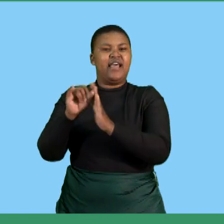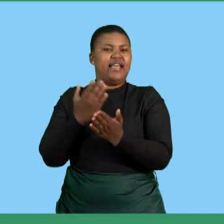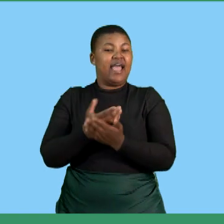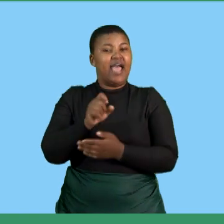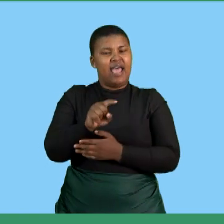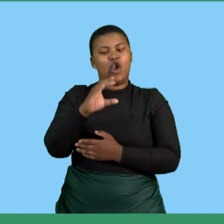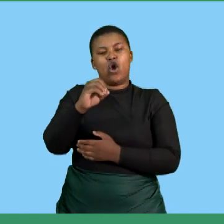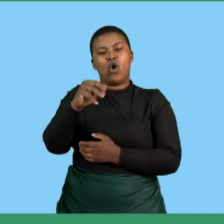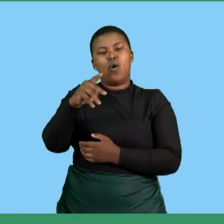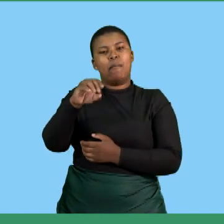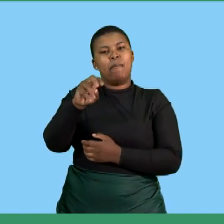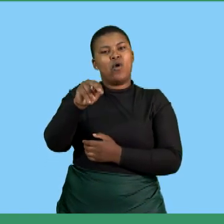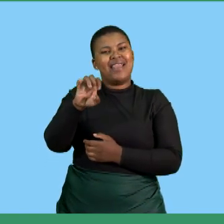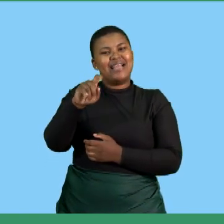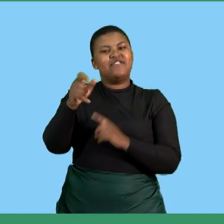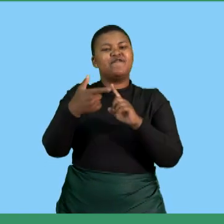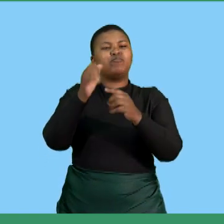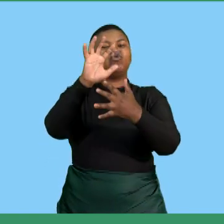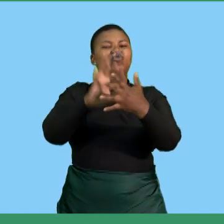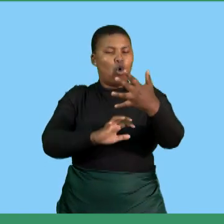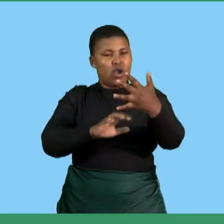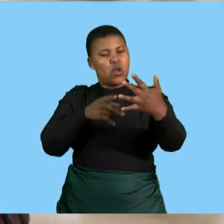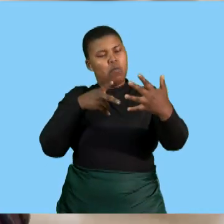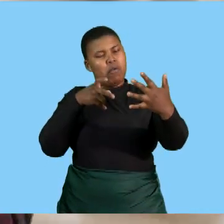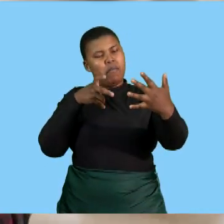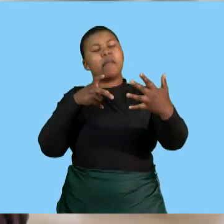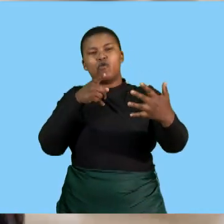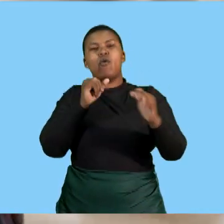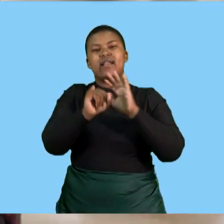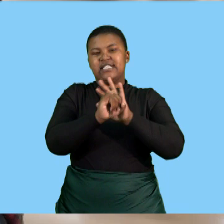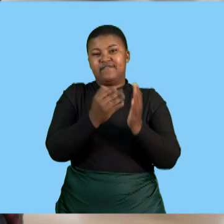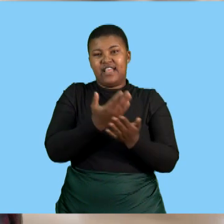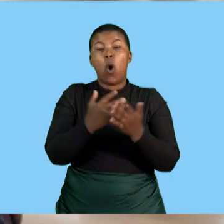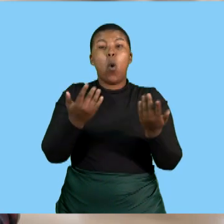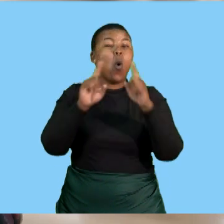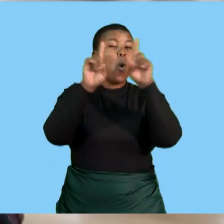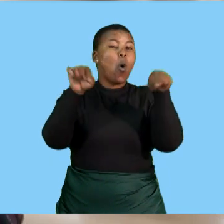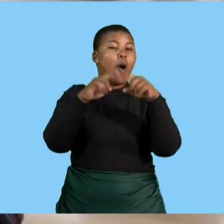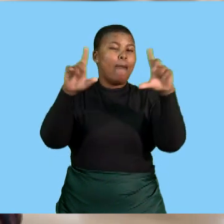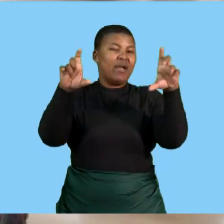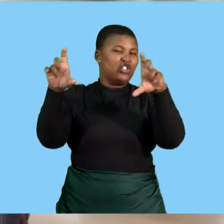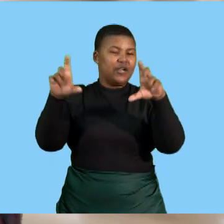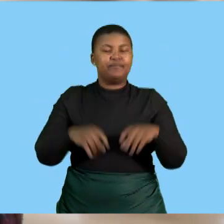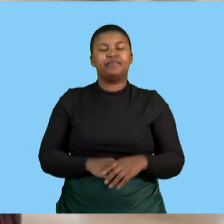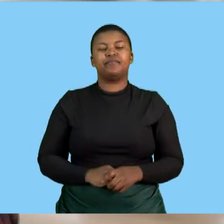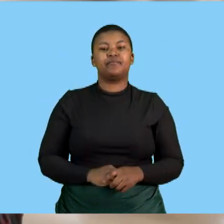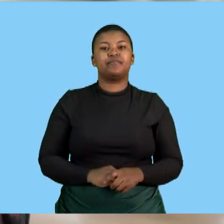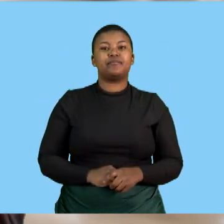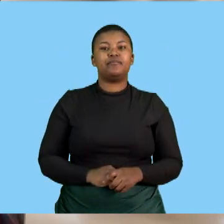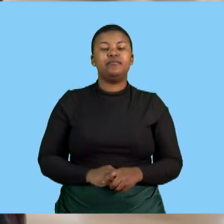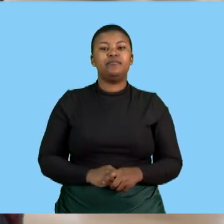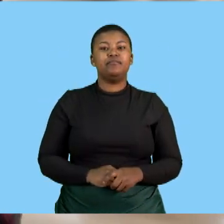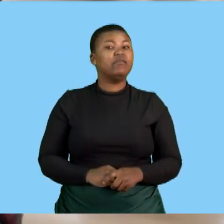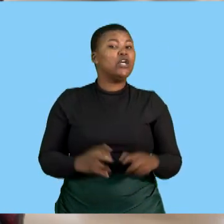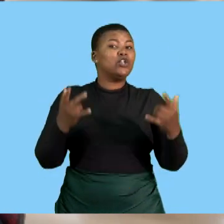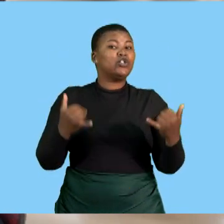identify these components from a given scenario, cartoon or picture. So this is our